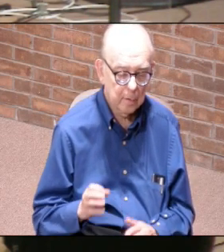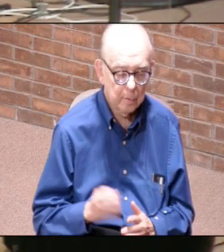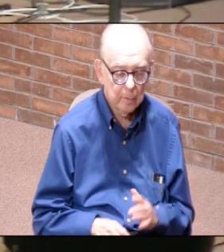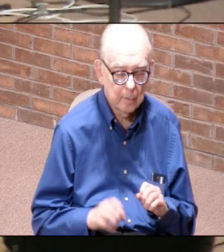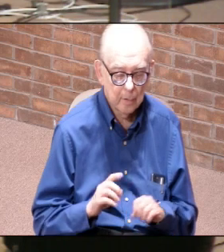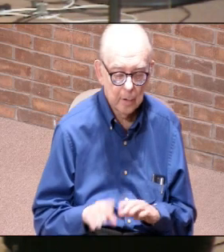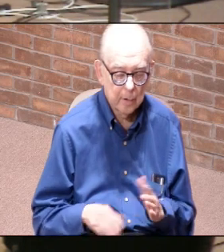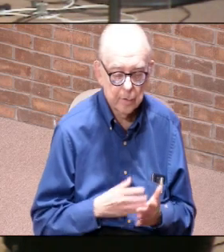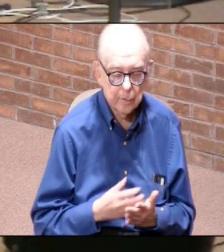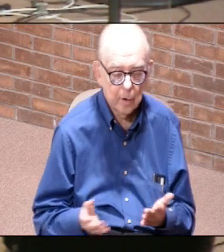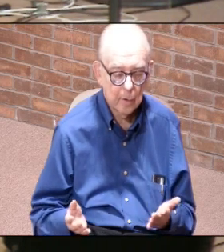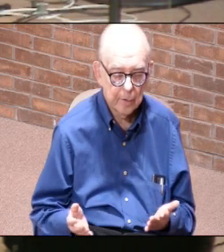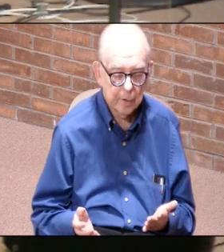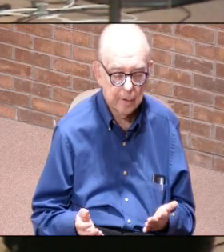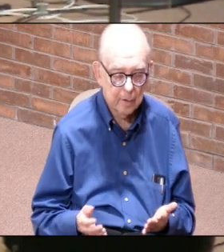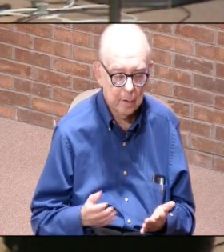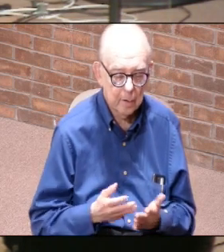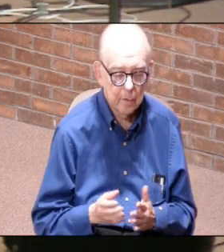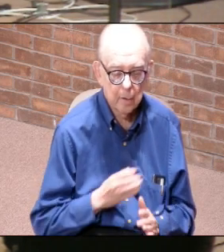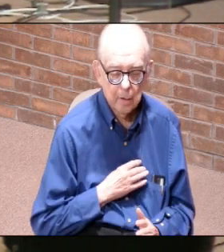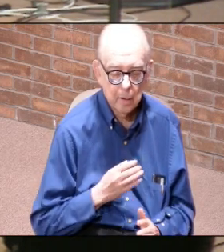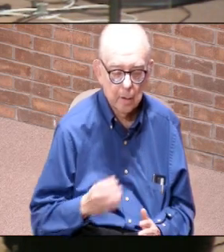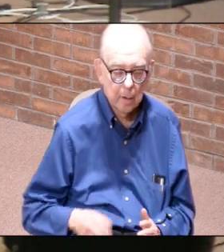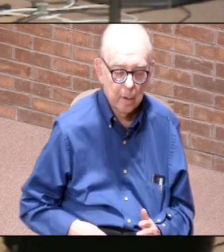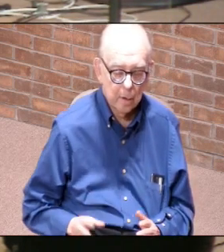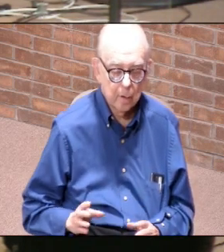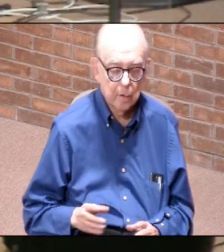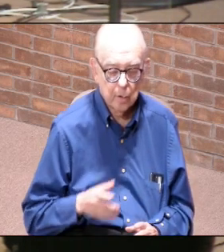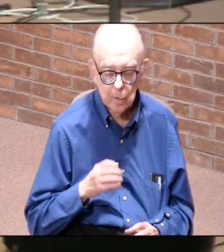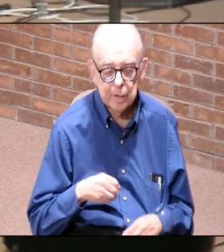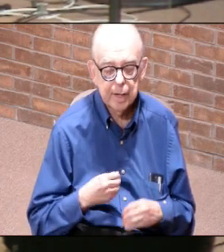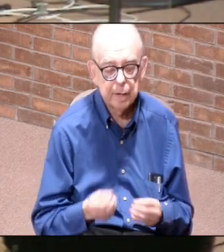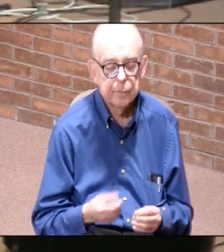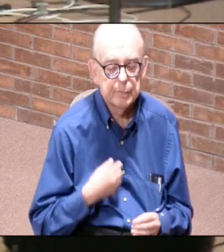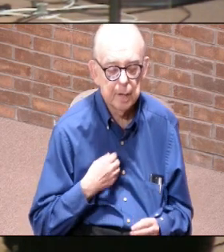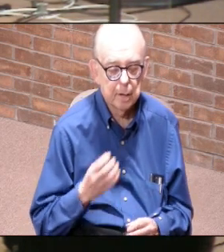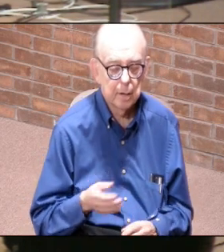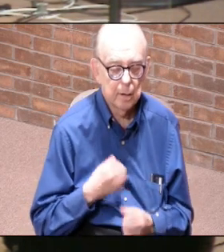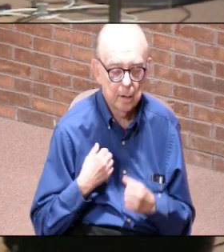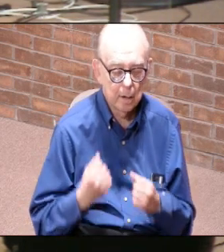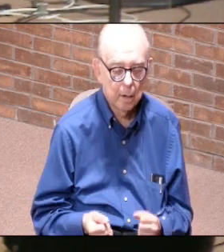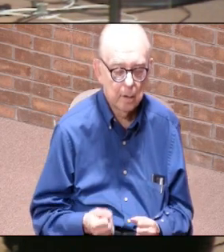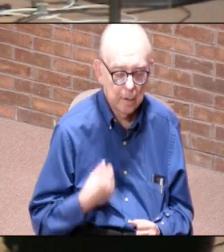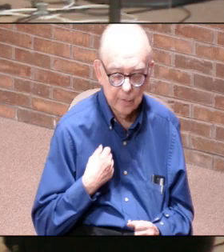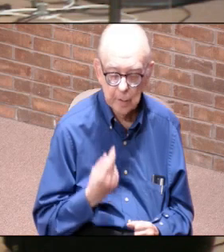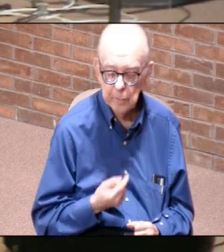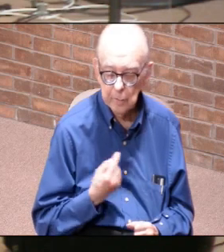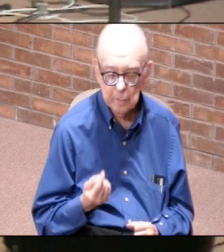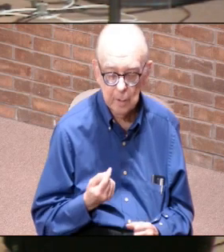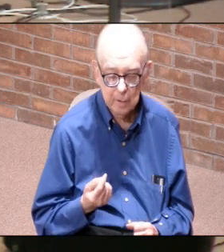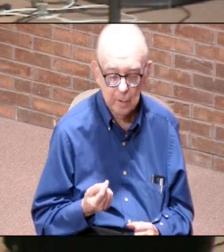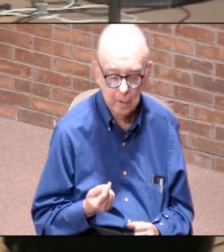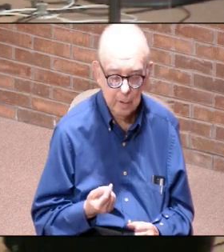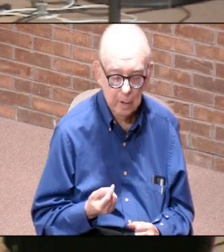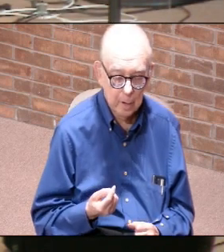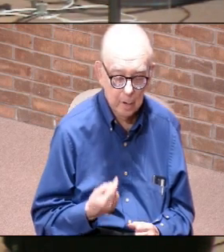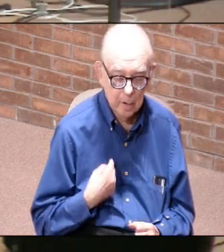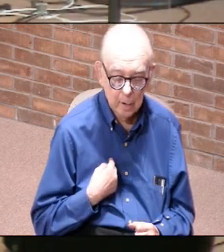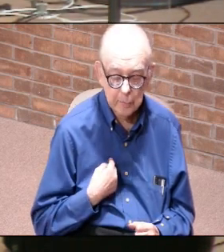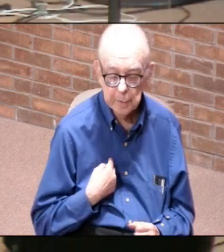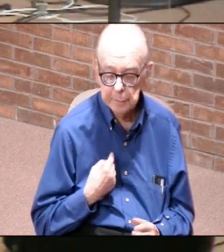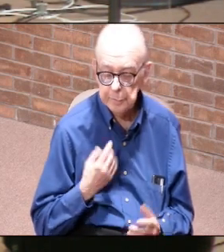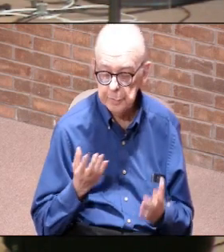do all things through Christ who gives me strength. If I'm doing it by myself, I'm going to wear myself down and burn